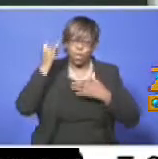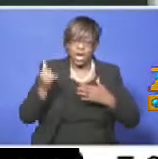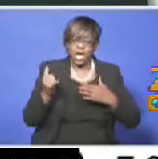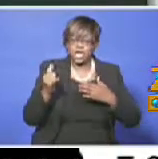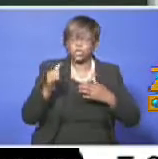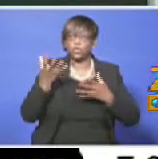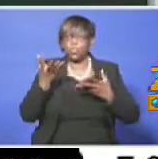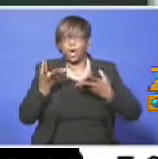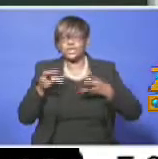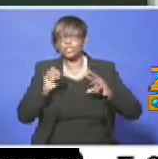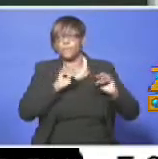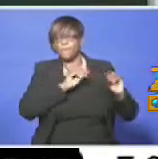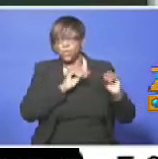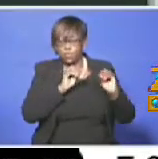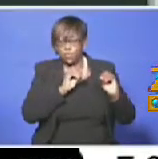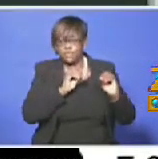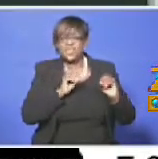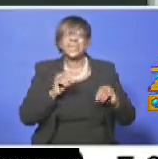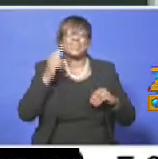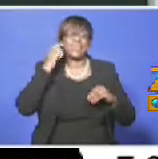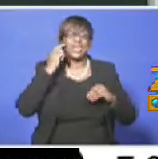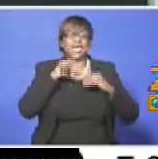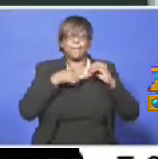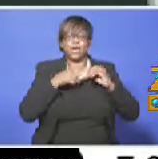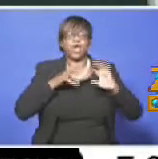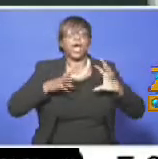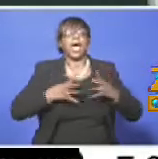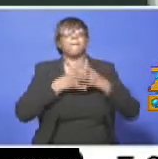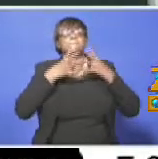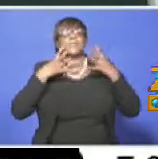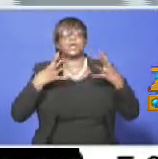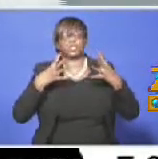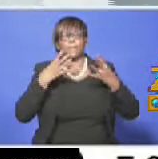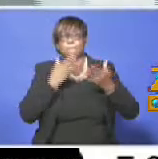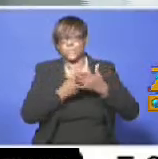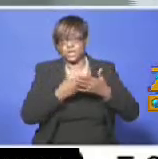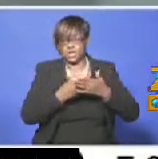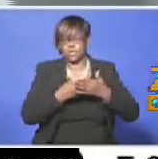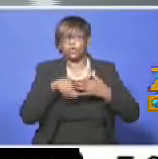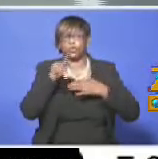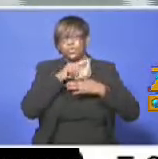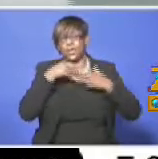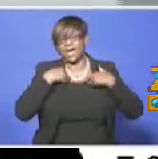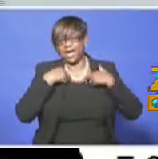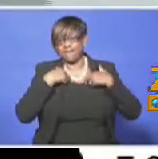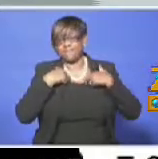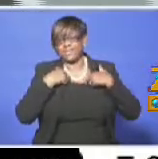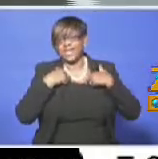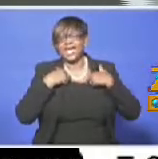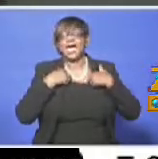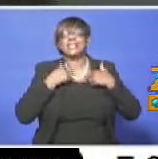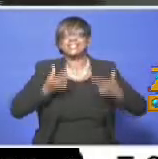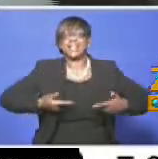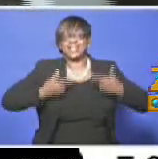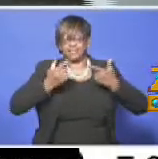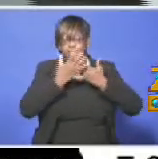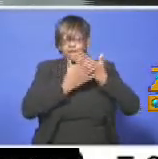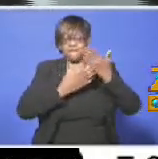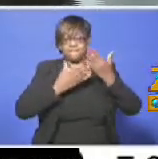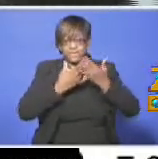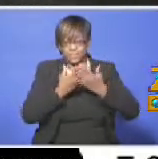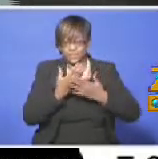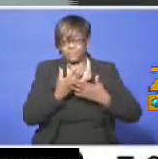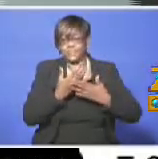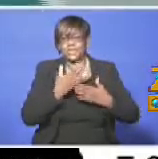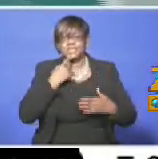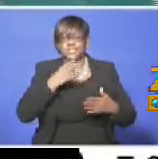move, also as it pertains to living comfortably. Now, she notes that knowing the value of the dollar